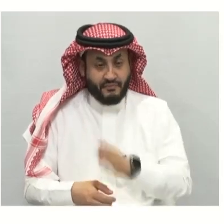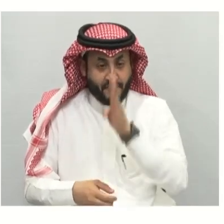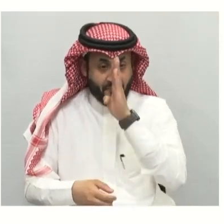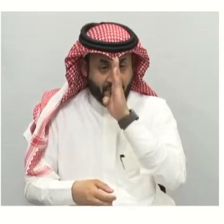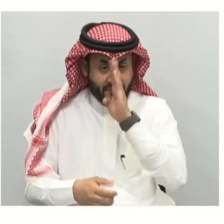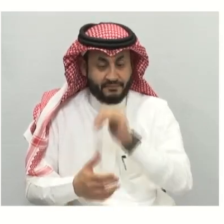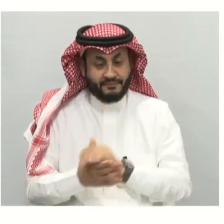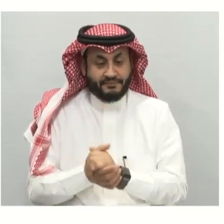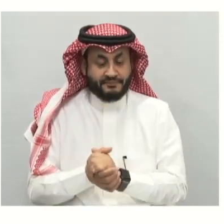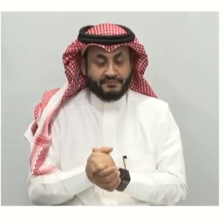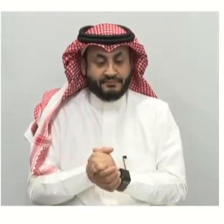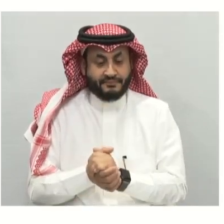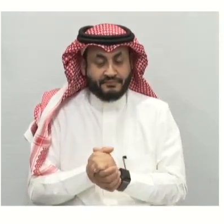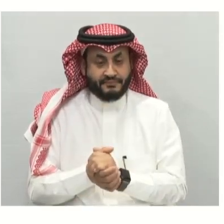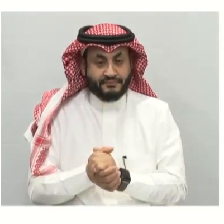Monday,